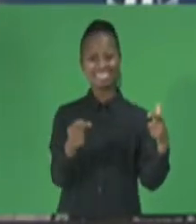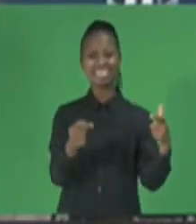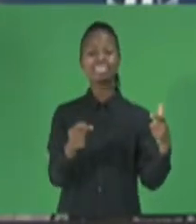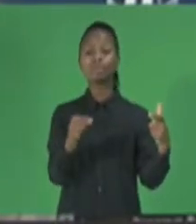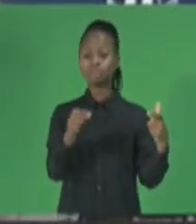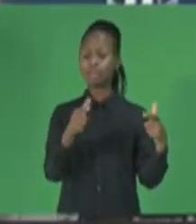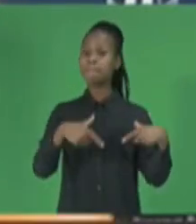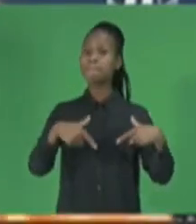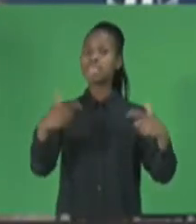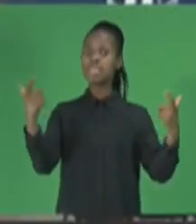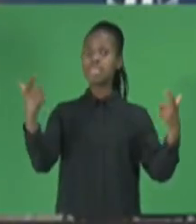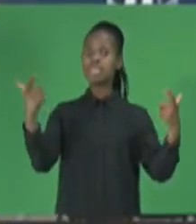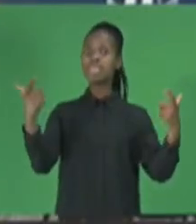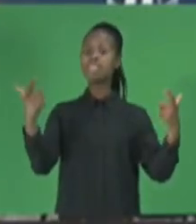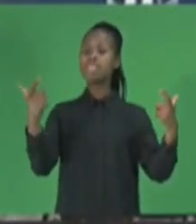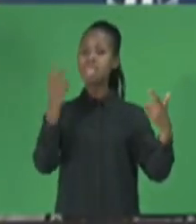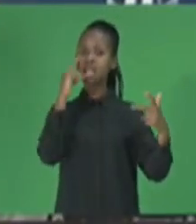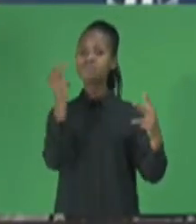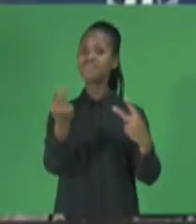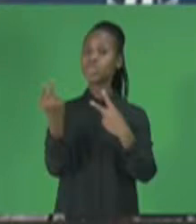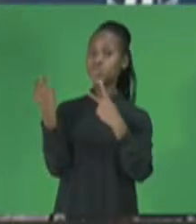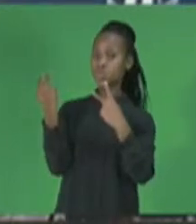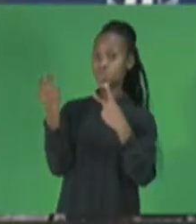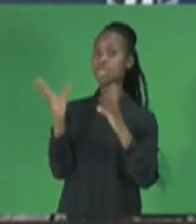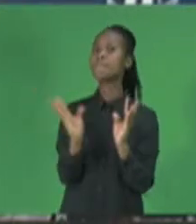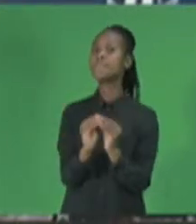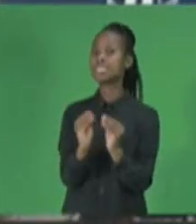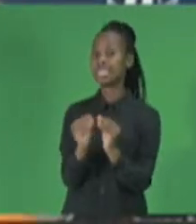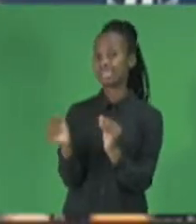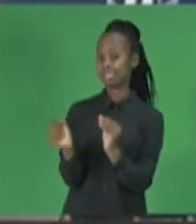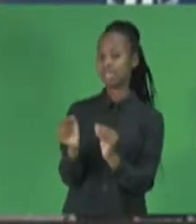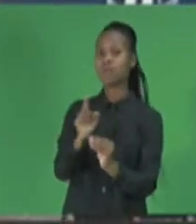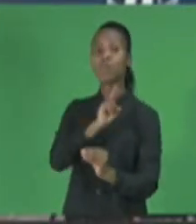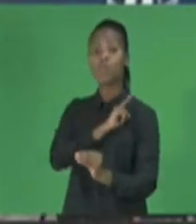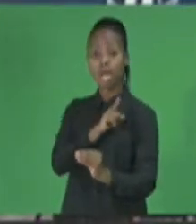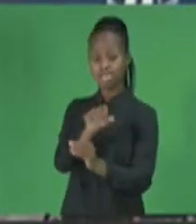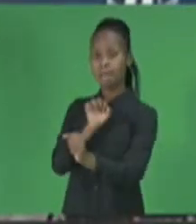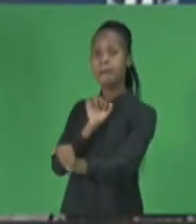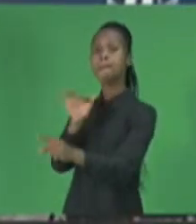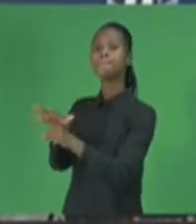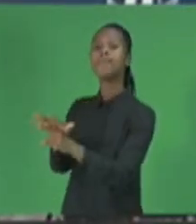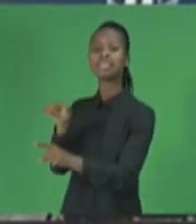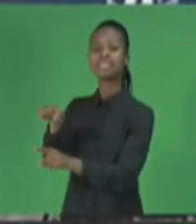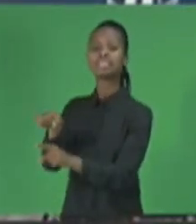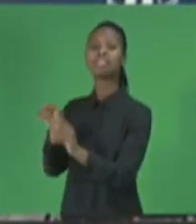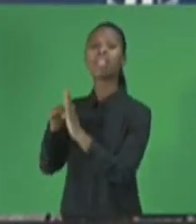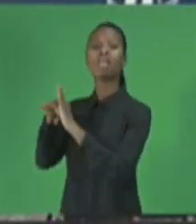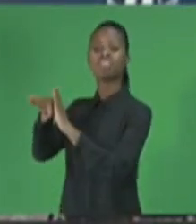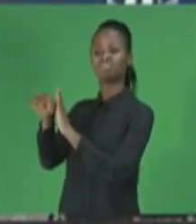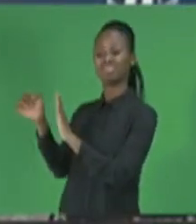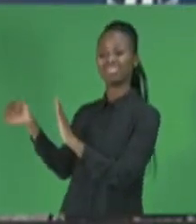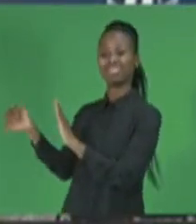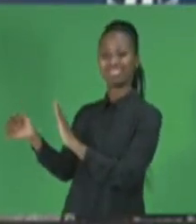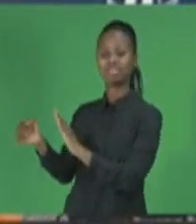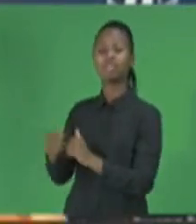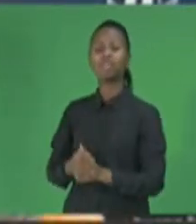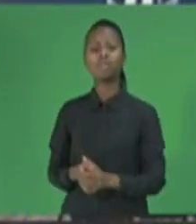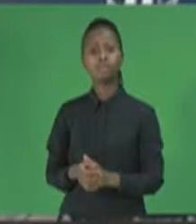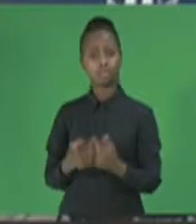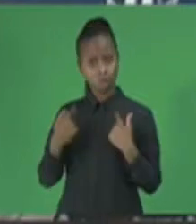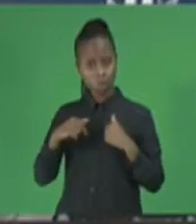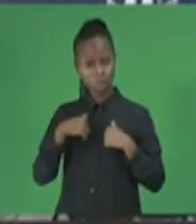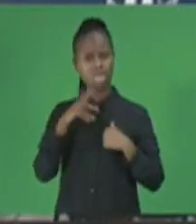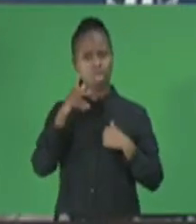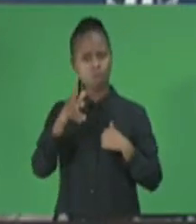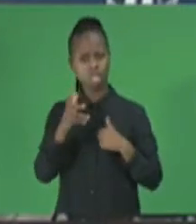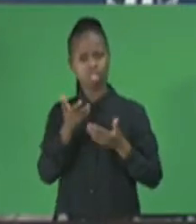macroeconomic review has got an impact on the inflation targeting framework. And we will